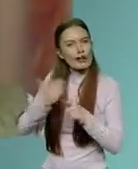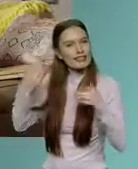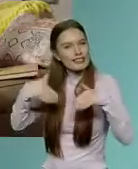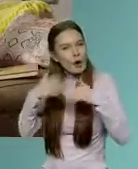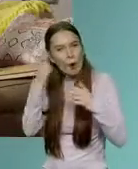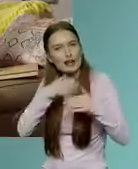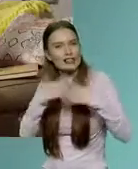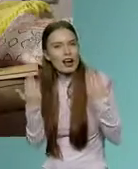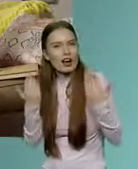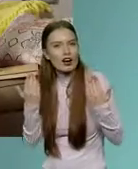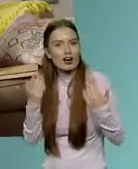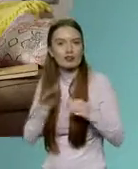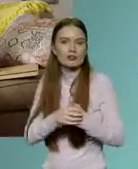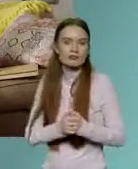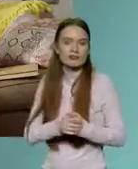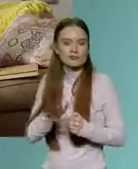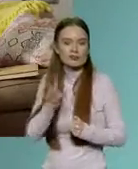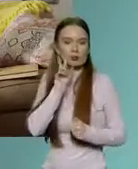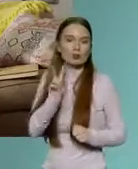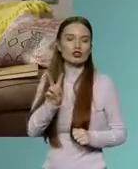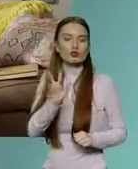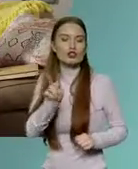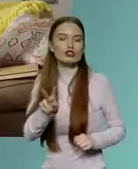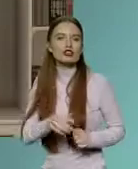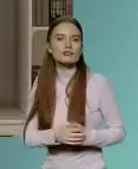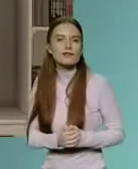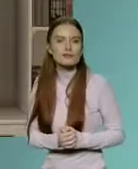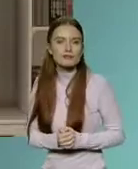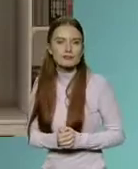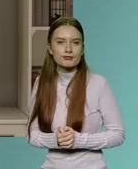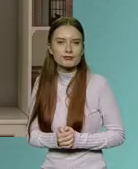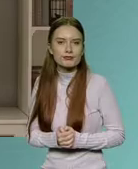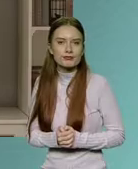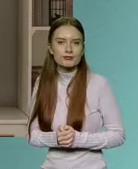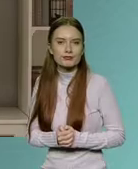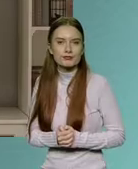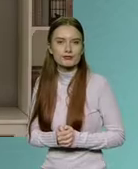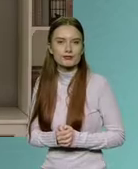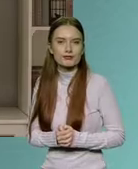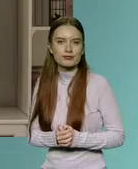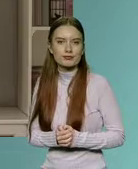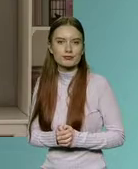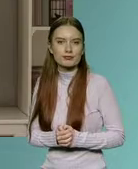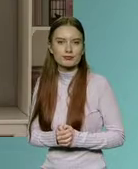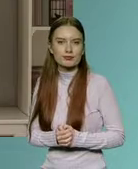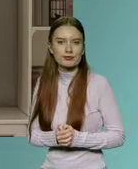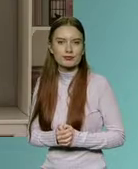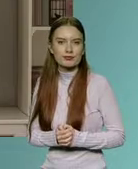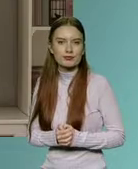days? Just watch this. The branch snaps and the fox plummets to the ground,